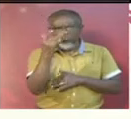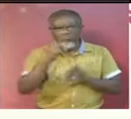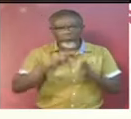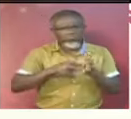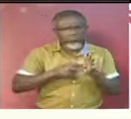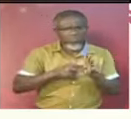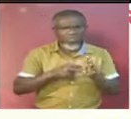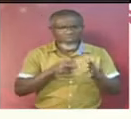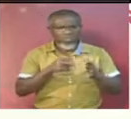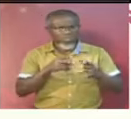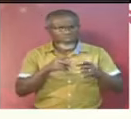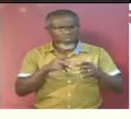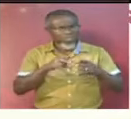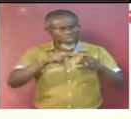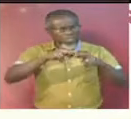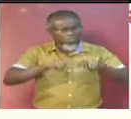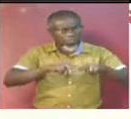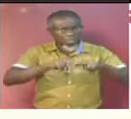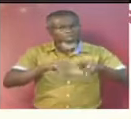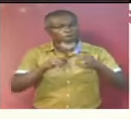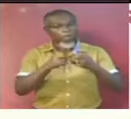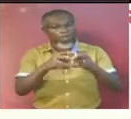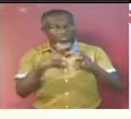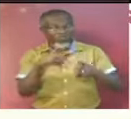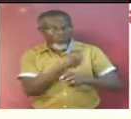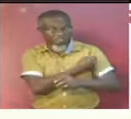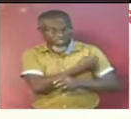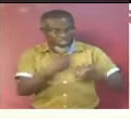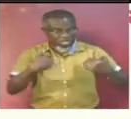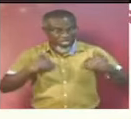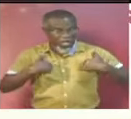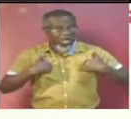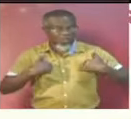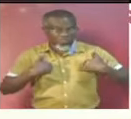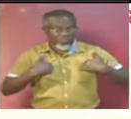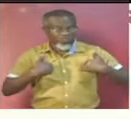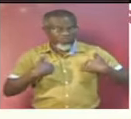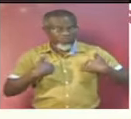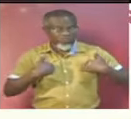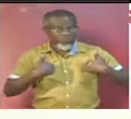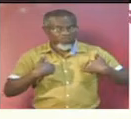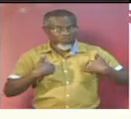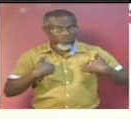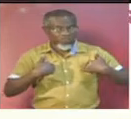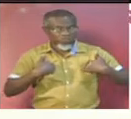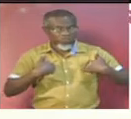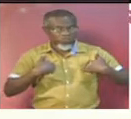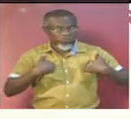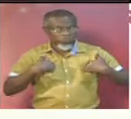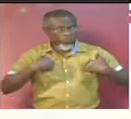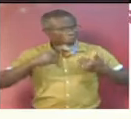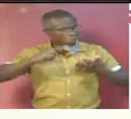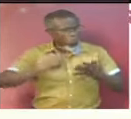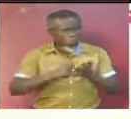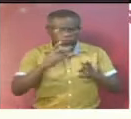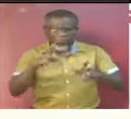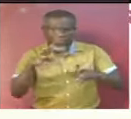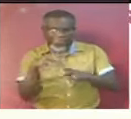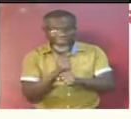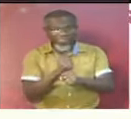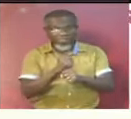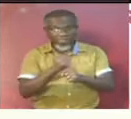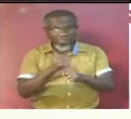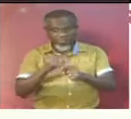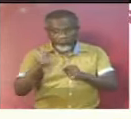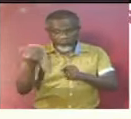additional vaccines in the system, and as those vaccines roll into the system, they're rolled out into people's arms. When the next